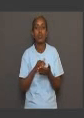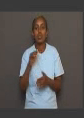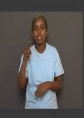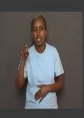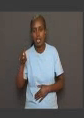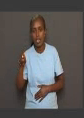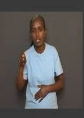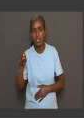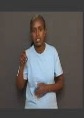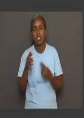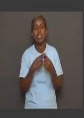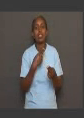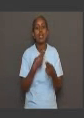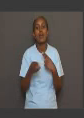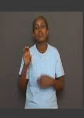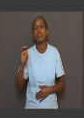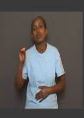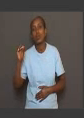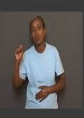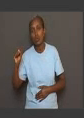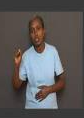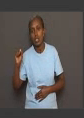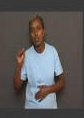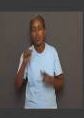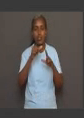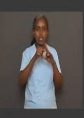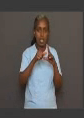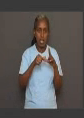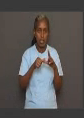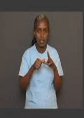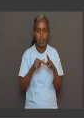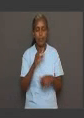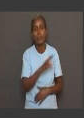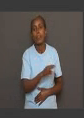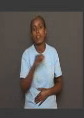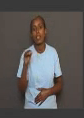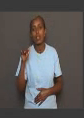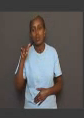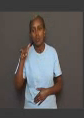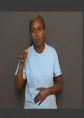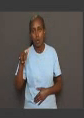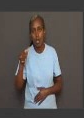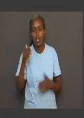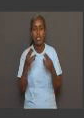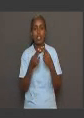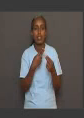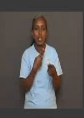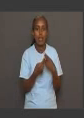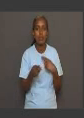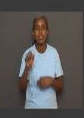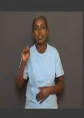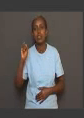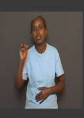x times the cosine of the angle and y times the